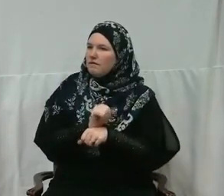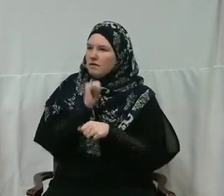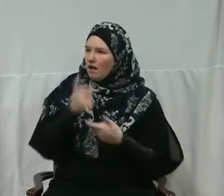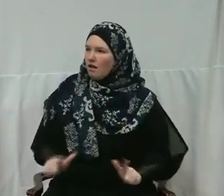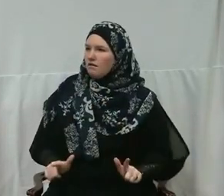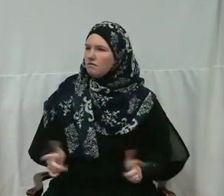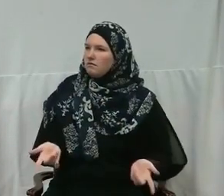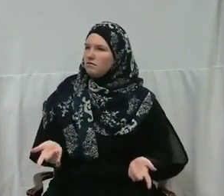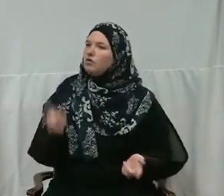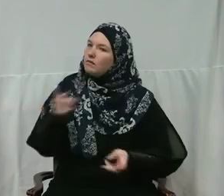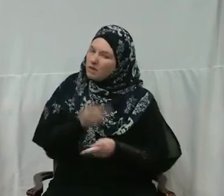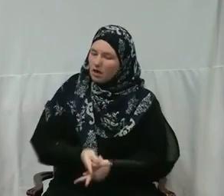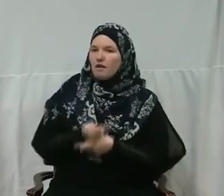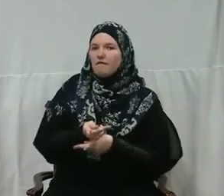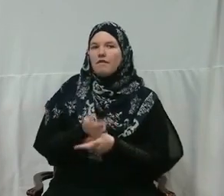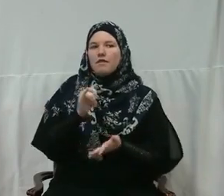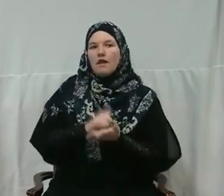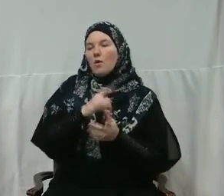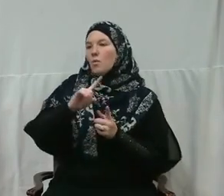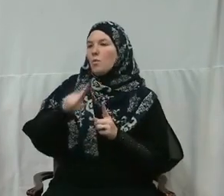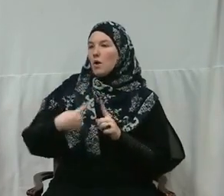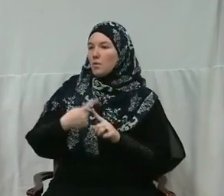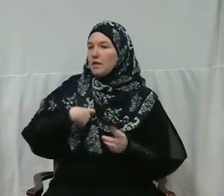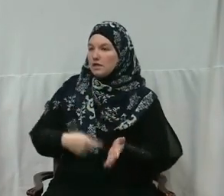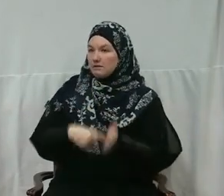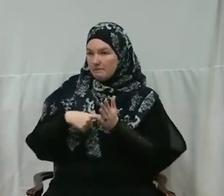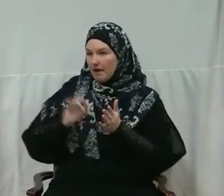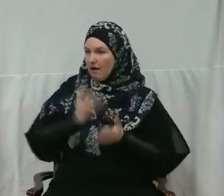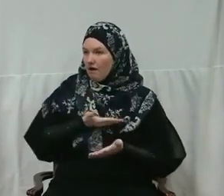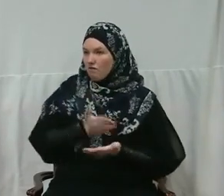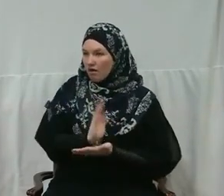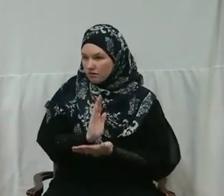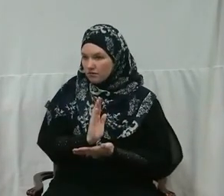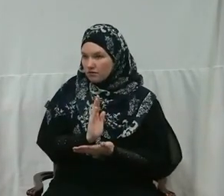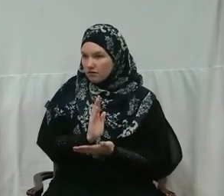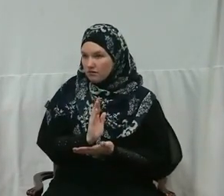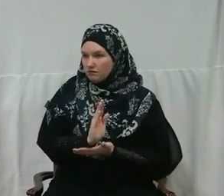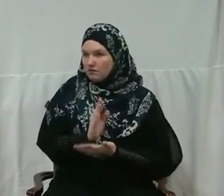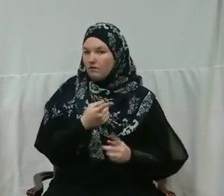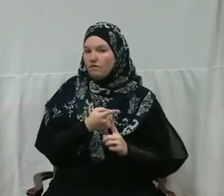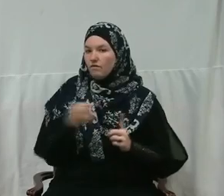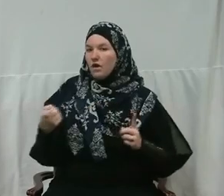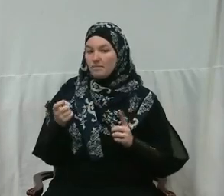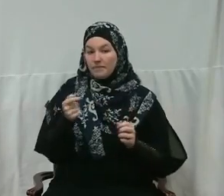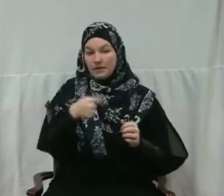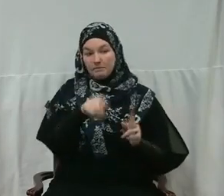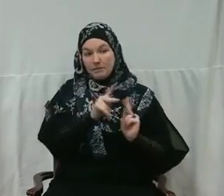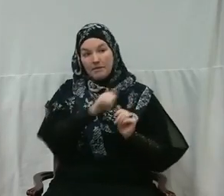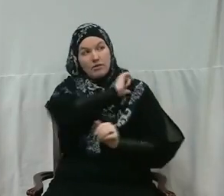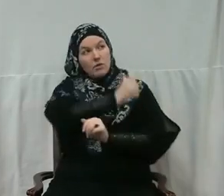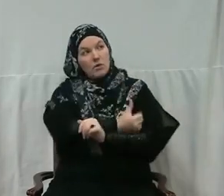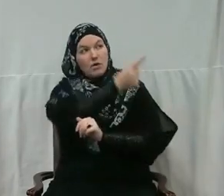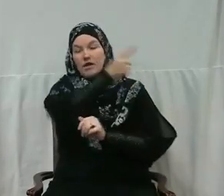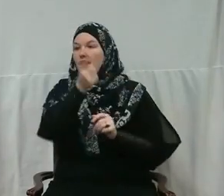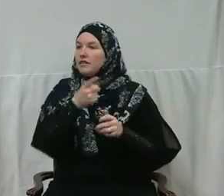we have to be careful that when we demand our rights from those in authority, that